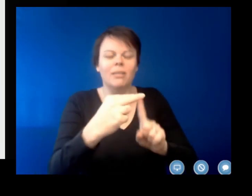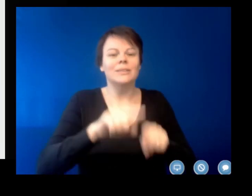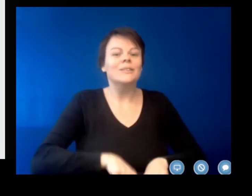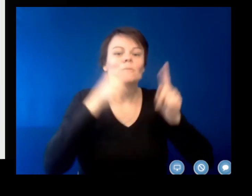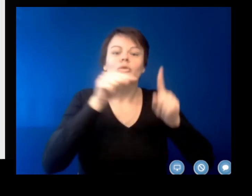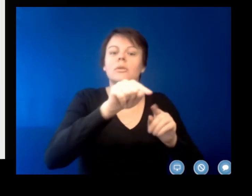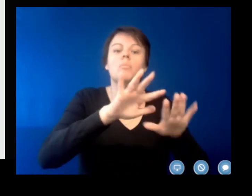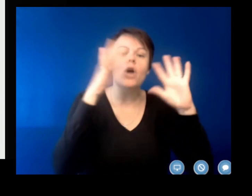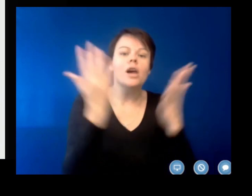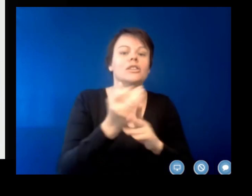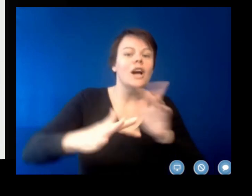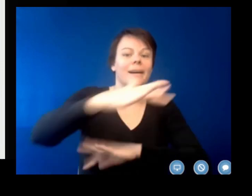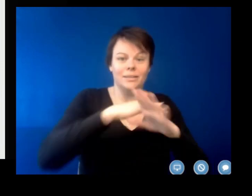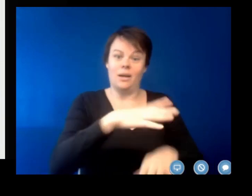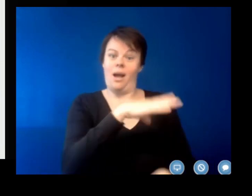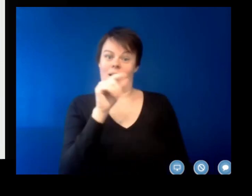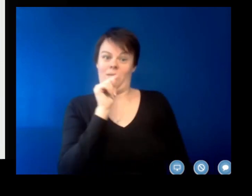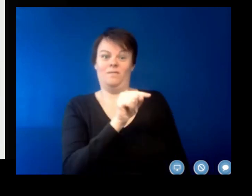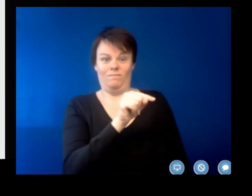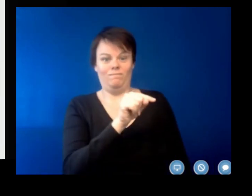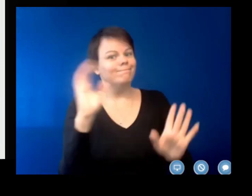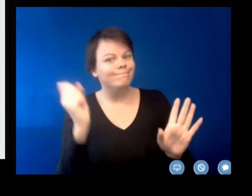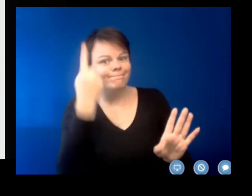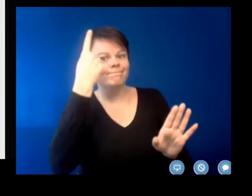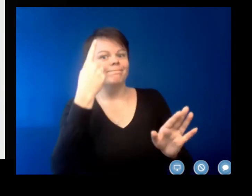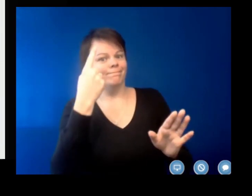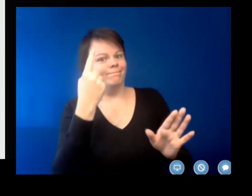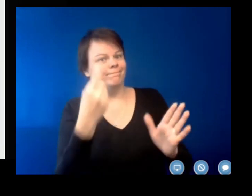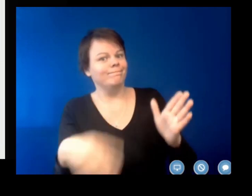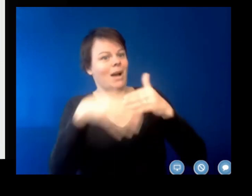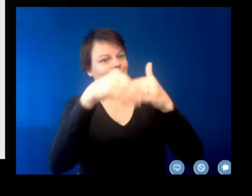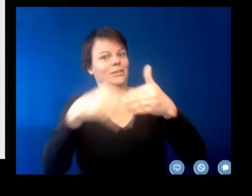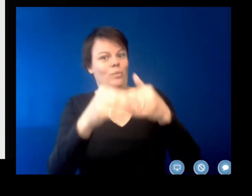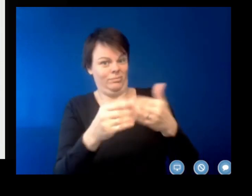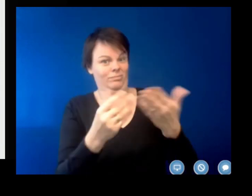And it's even going as far that some students who have